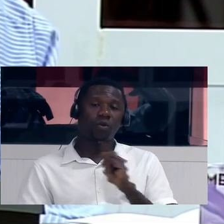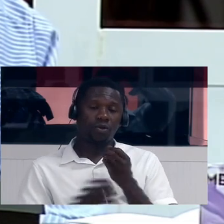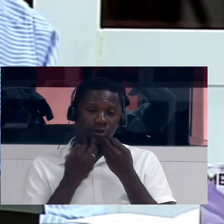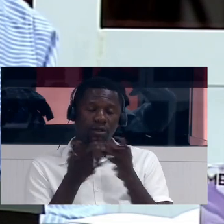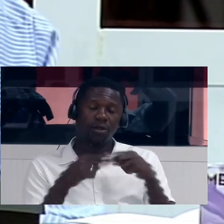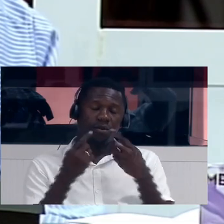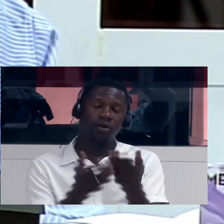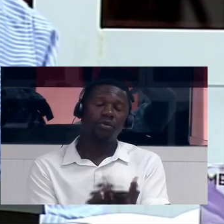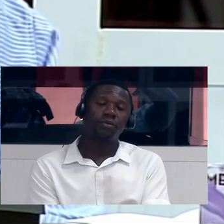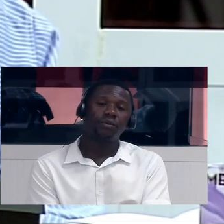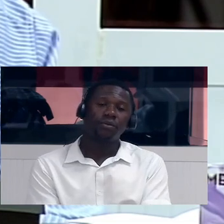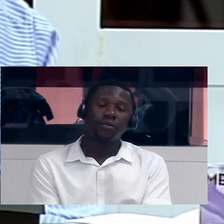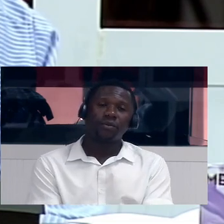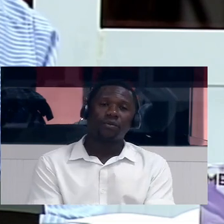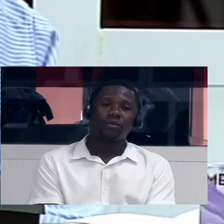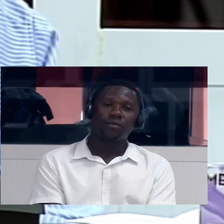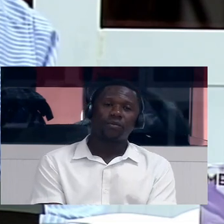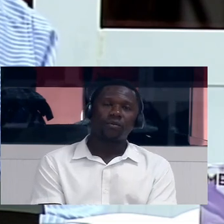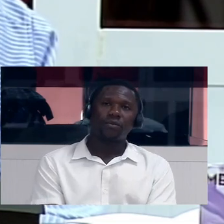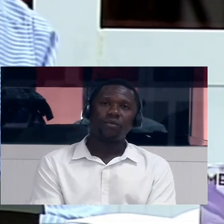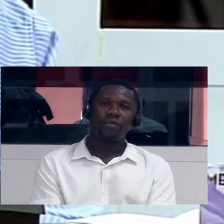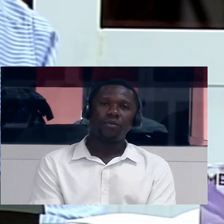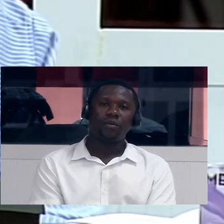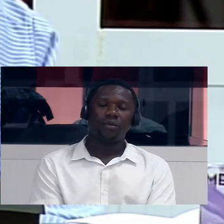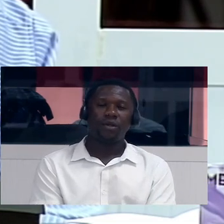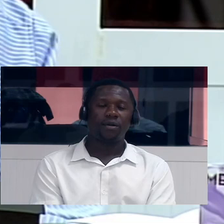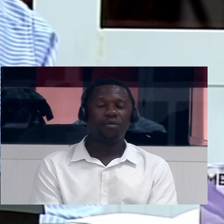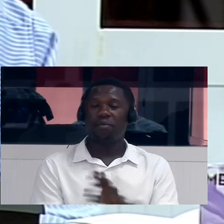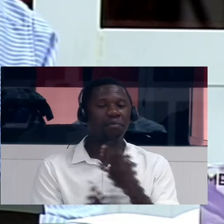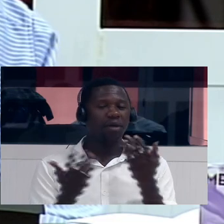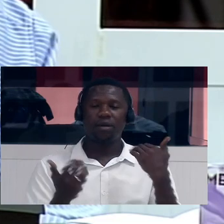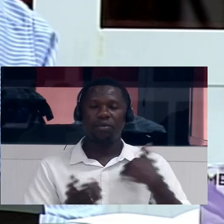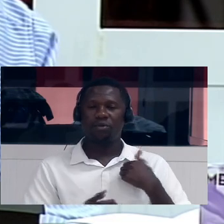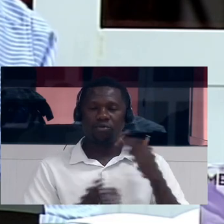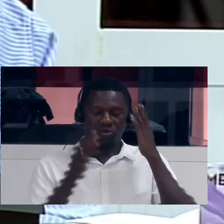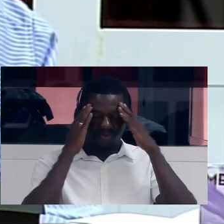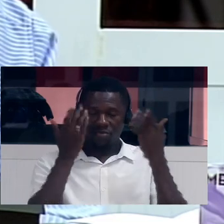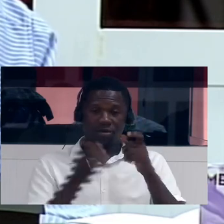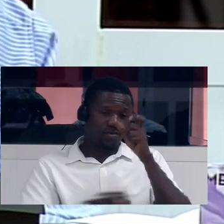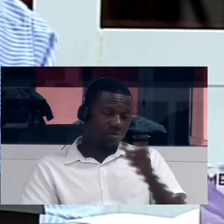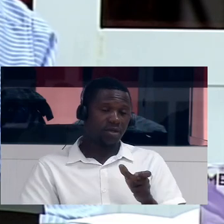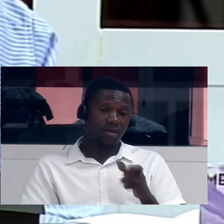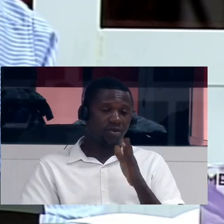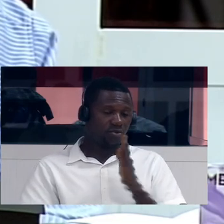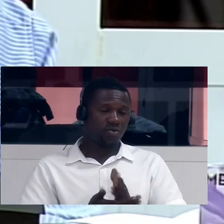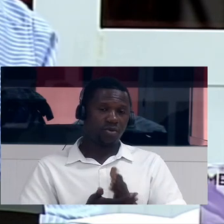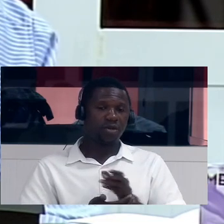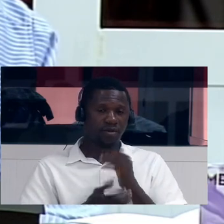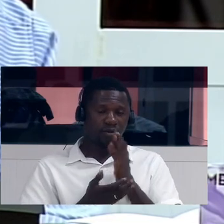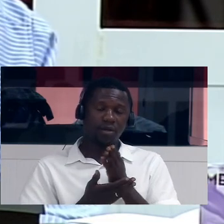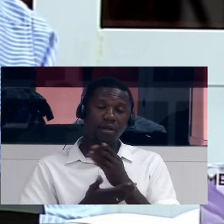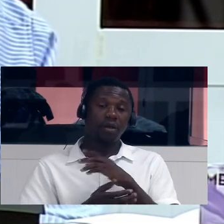say, I don't know. A lot of people did not know me in person. That I can tell you for a fact.